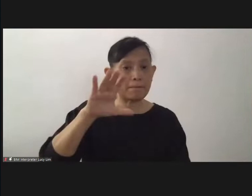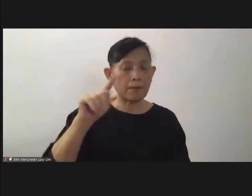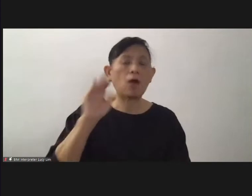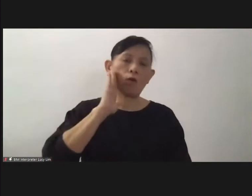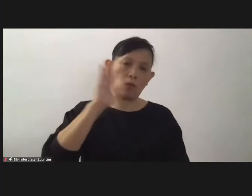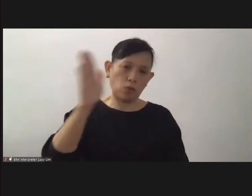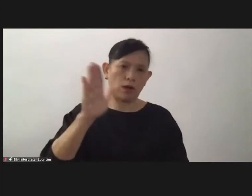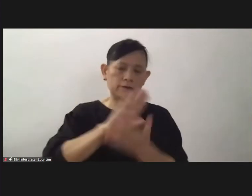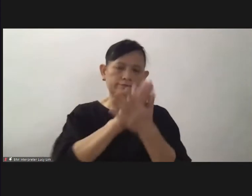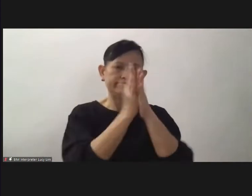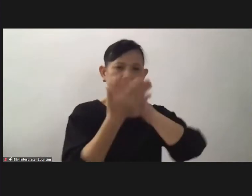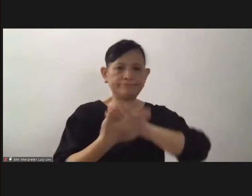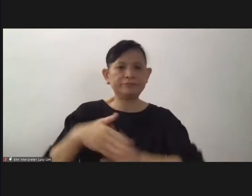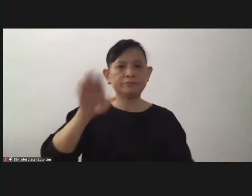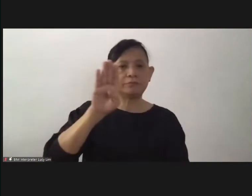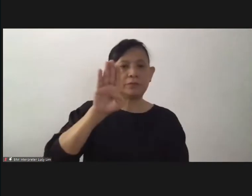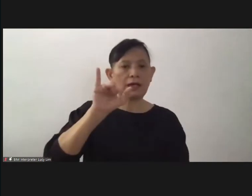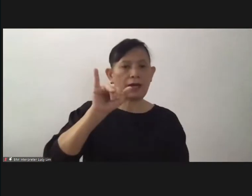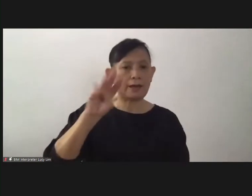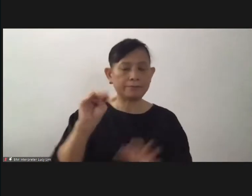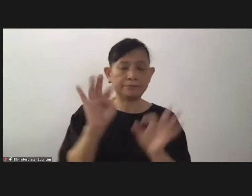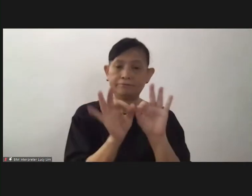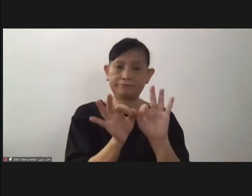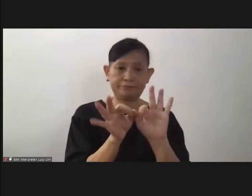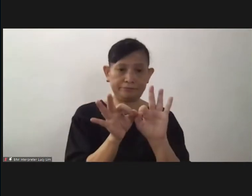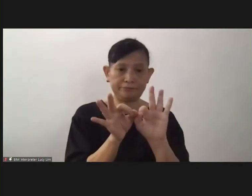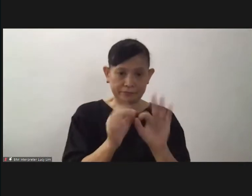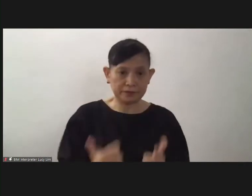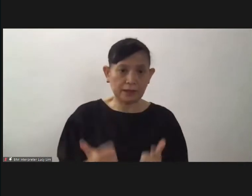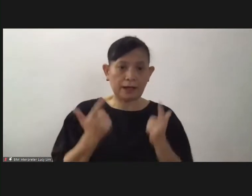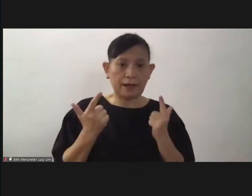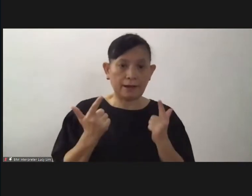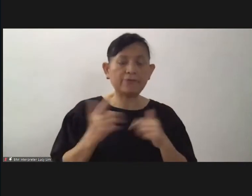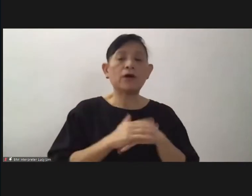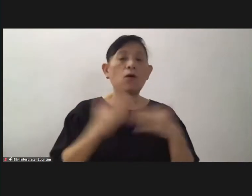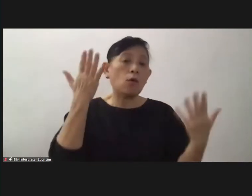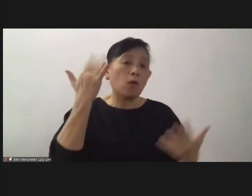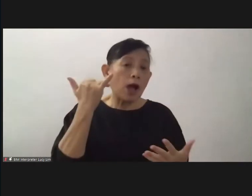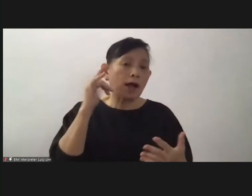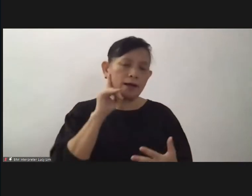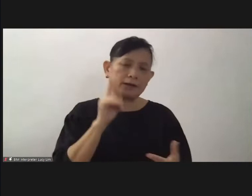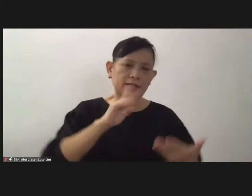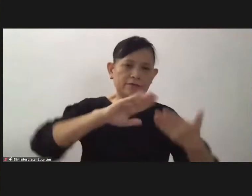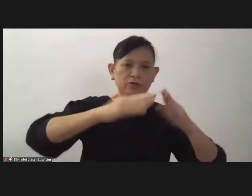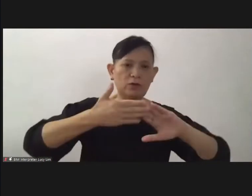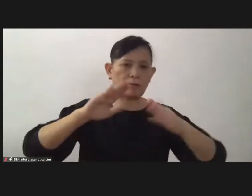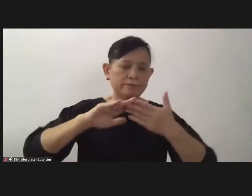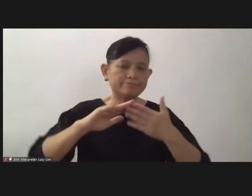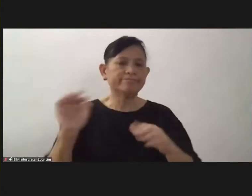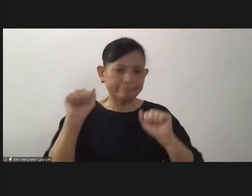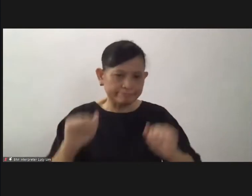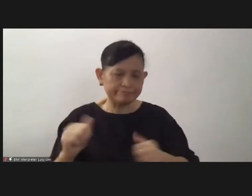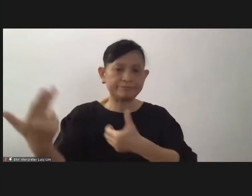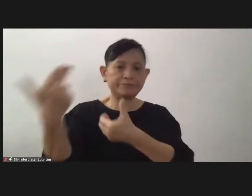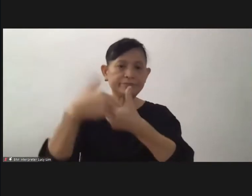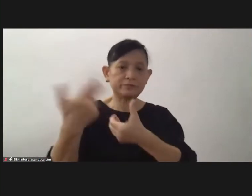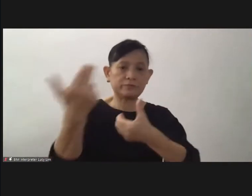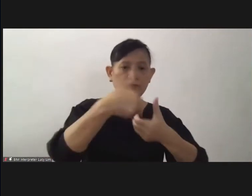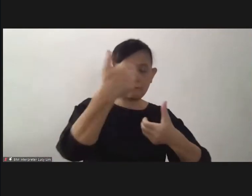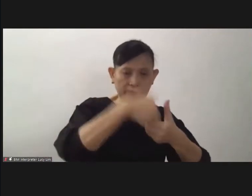into Bahasa Isyarat Malaysia, BIM, live, so that the deaf community can also take part and contribute